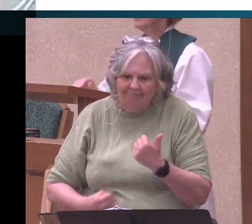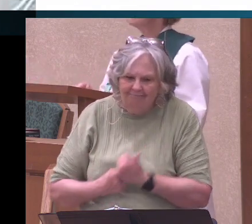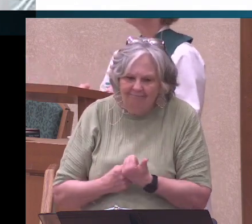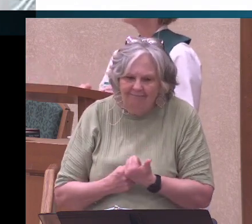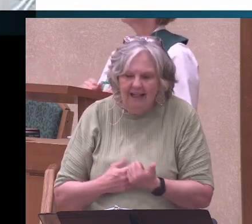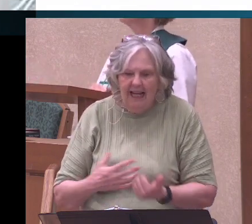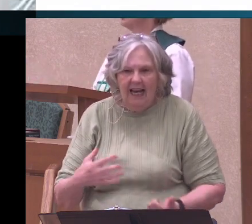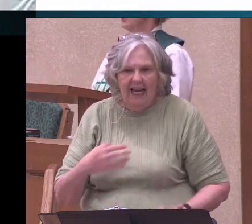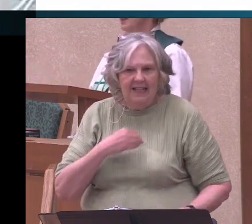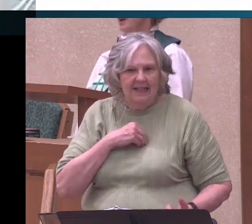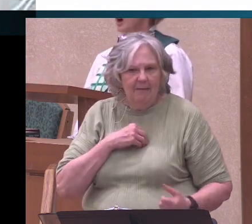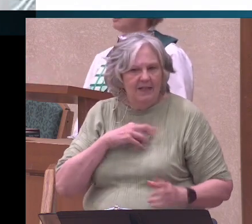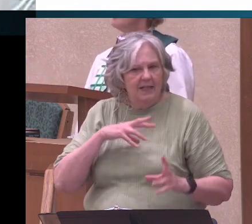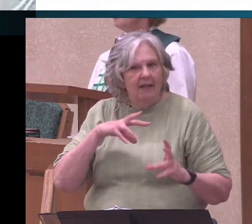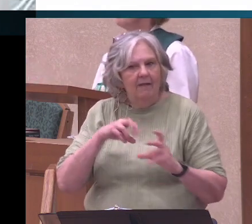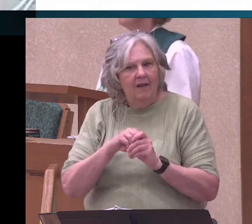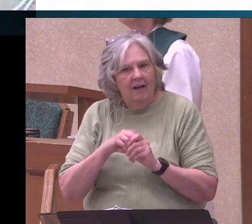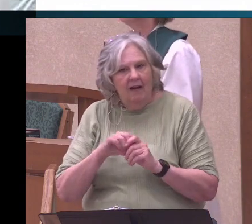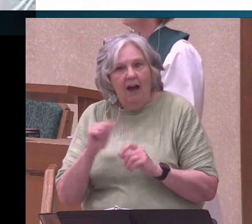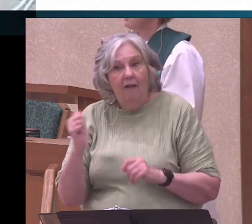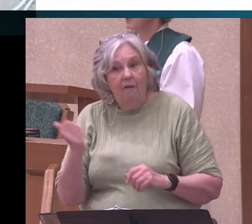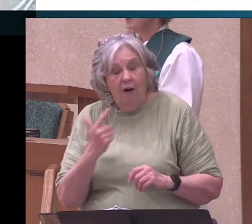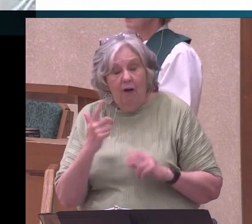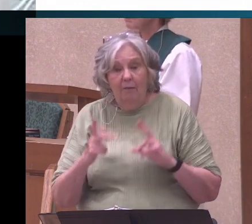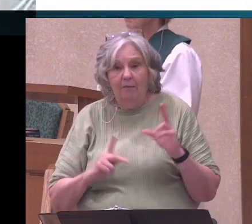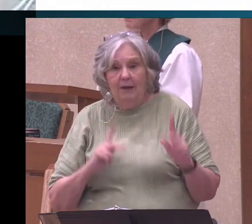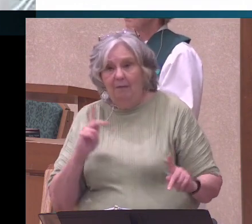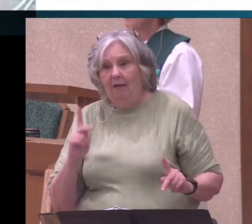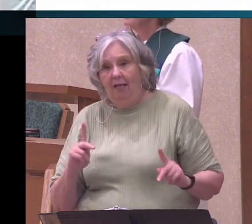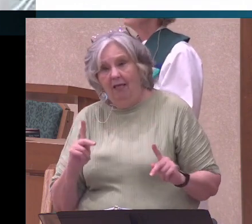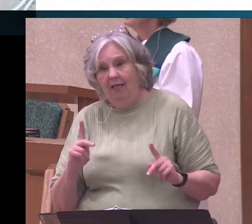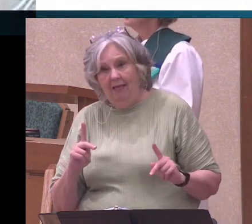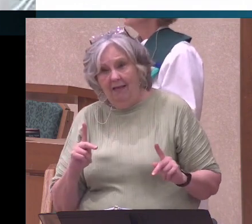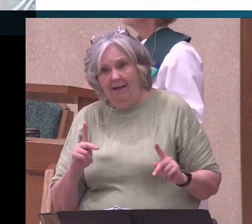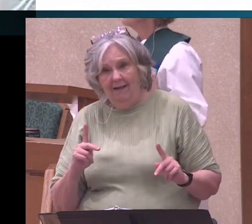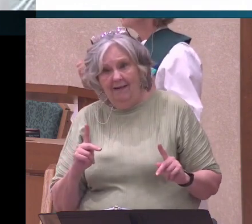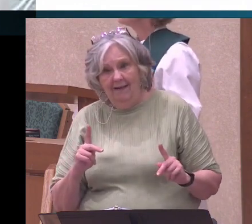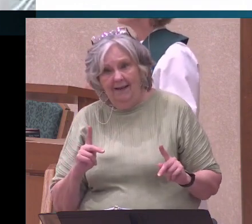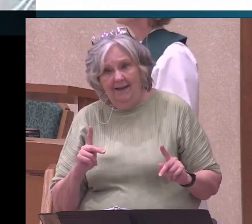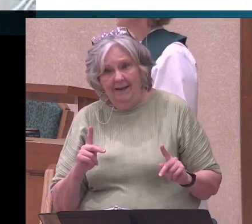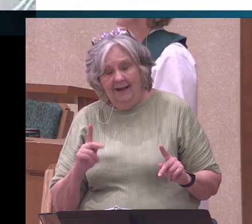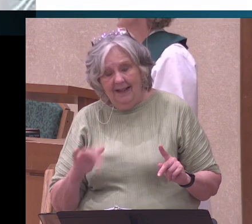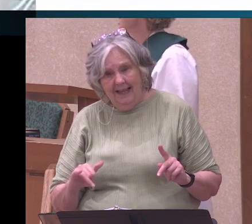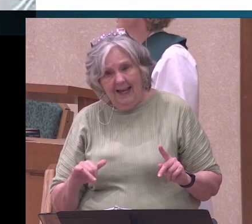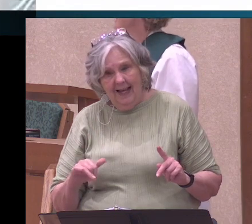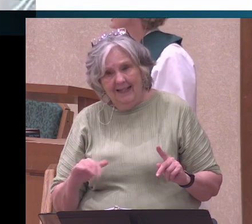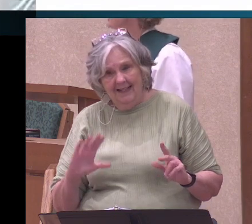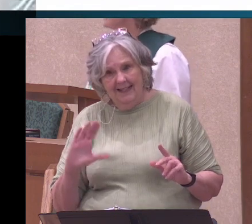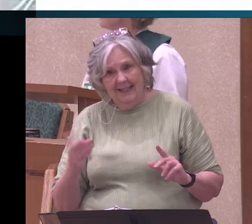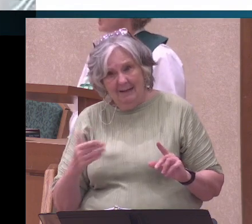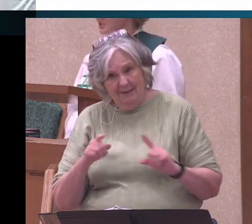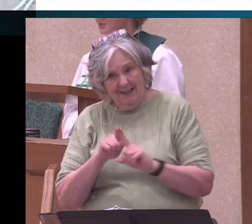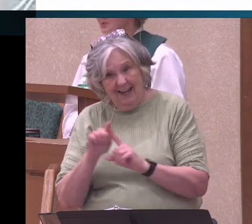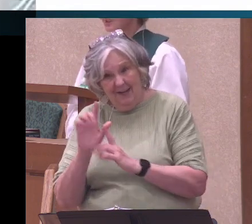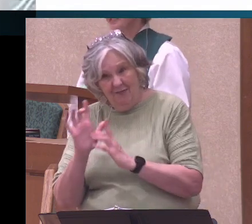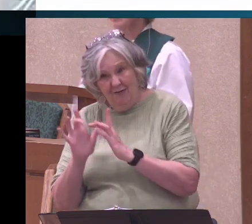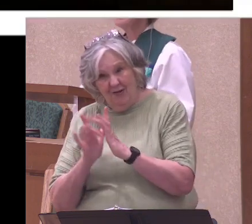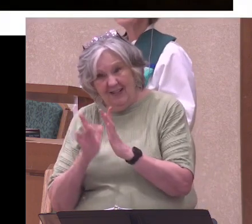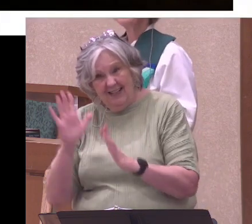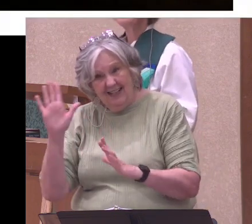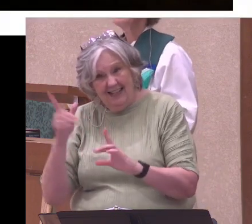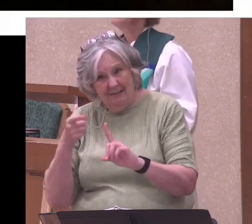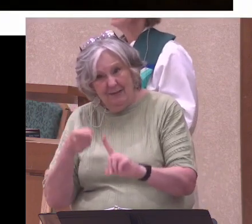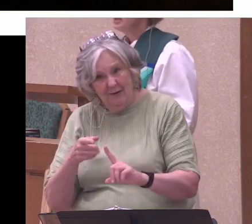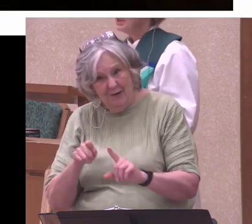acceptance and inclusion of all people. Well, that sure sounds a lot like Jesus' mission too, doesn't